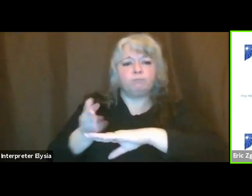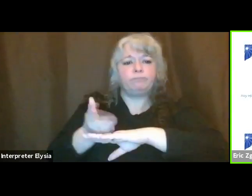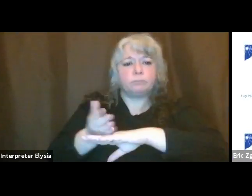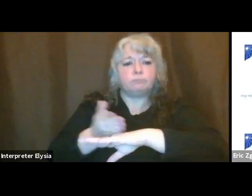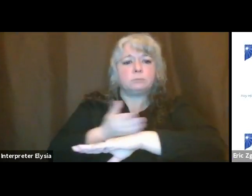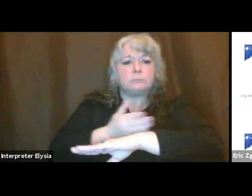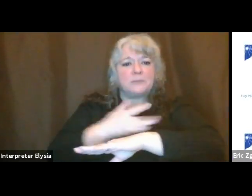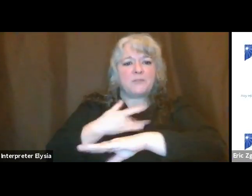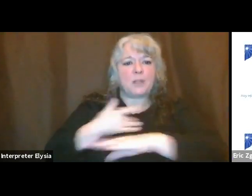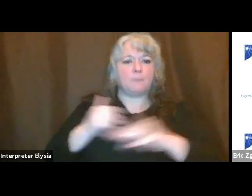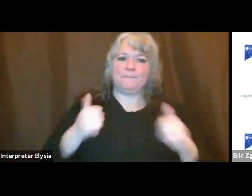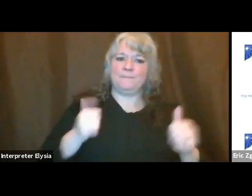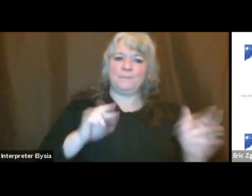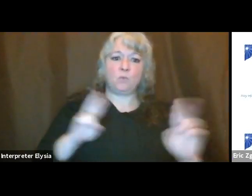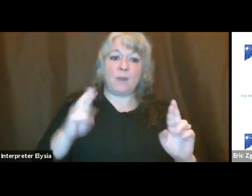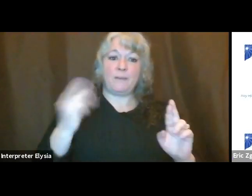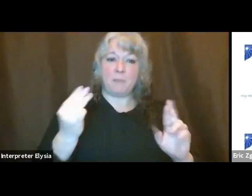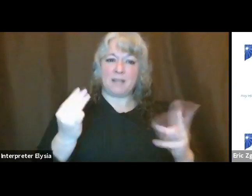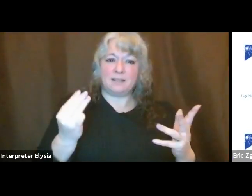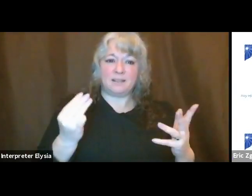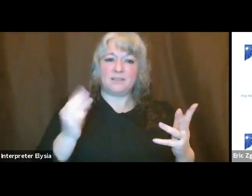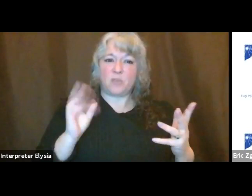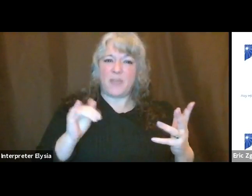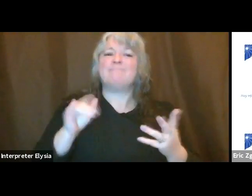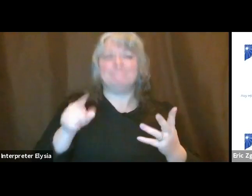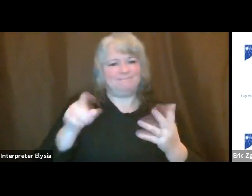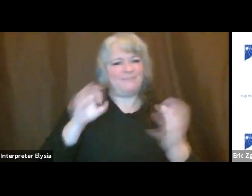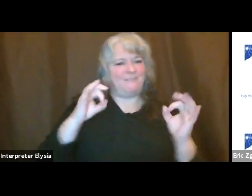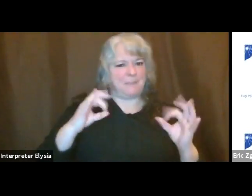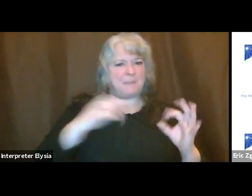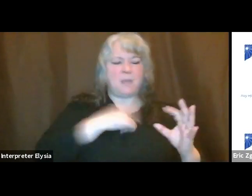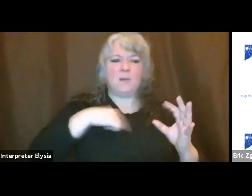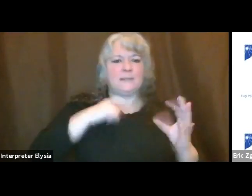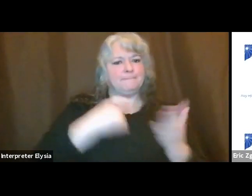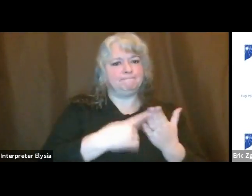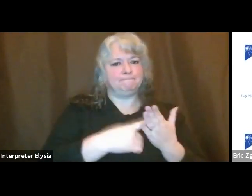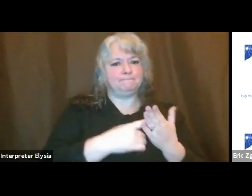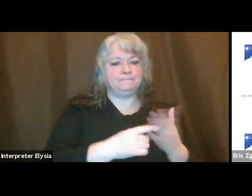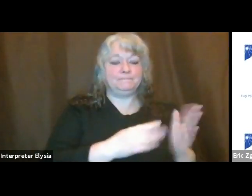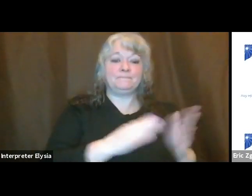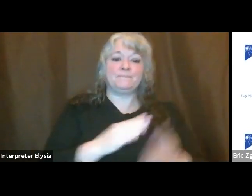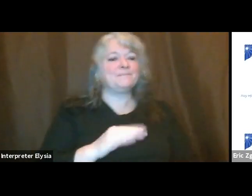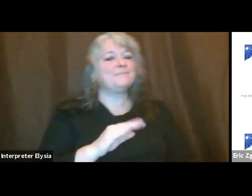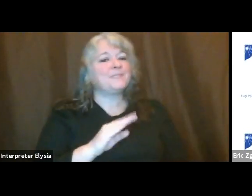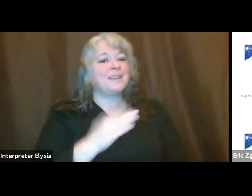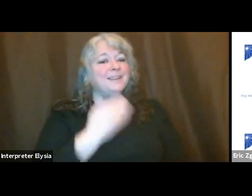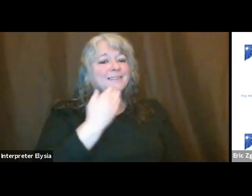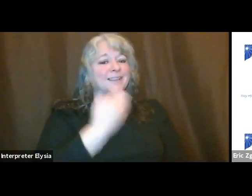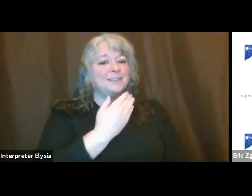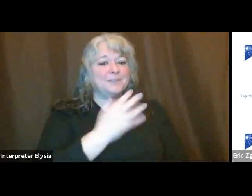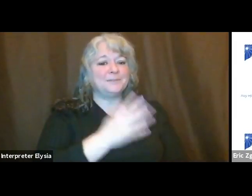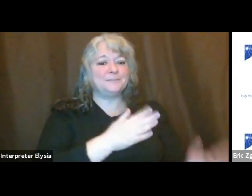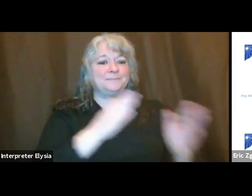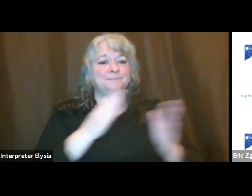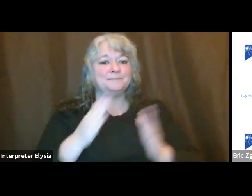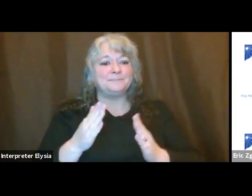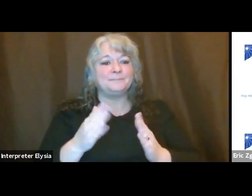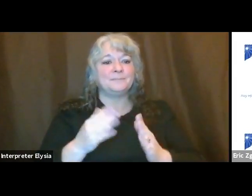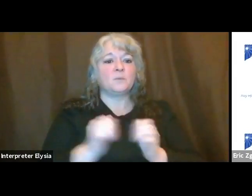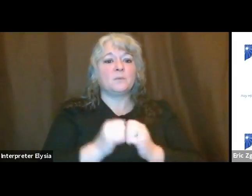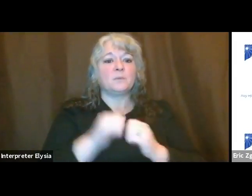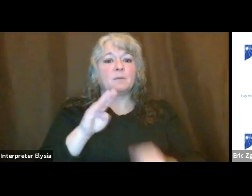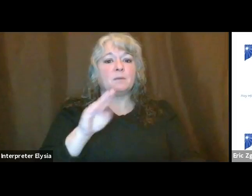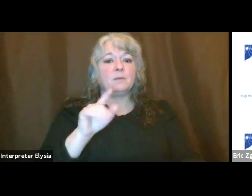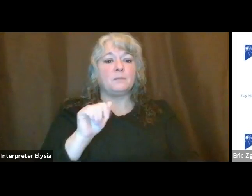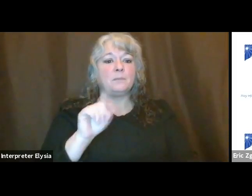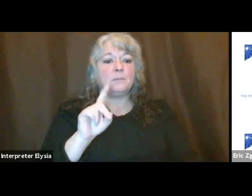them. Awesome. Thank you so much. Sure. No problem. Brooks with the Blade, please go ahead and ask your question.